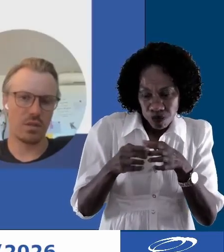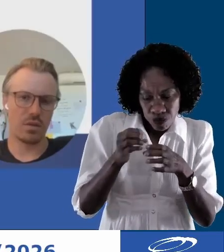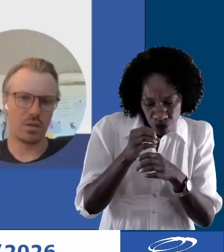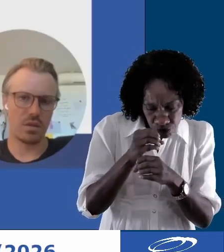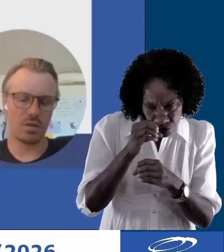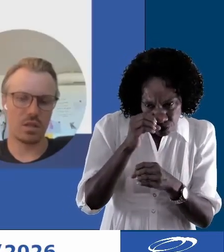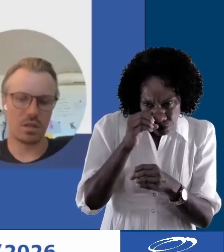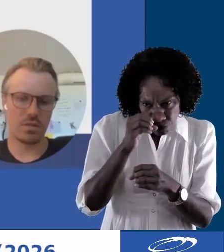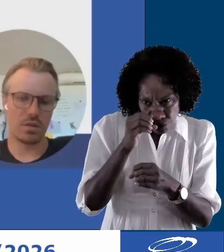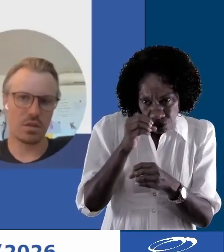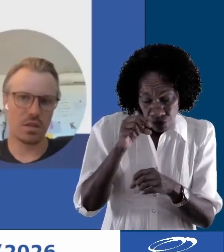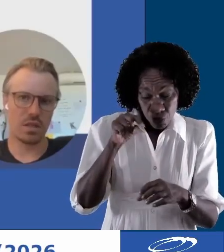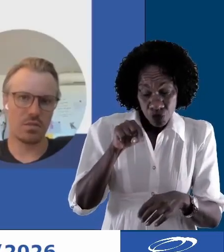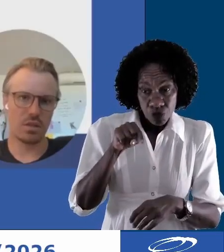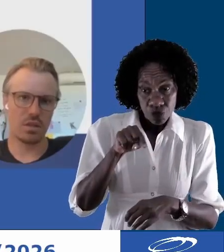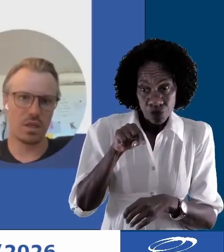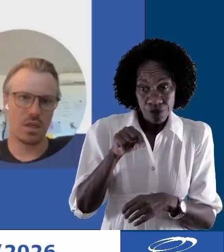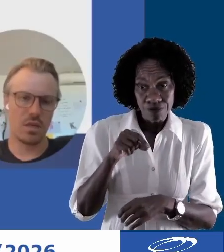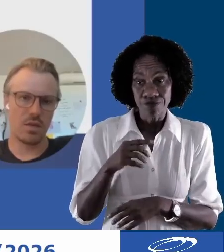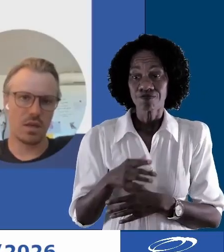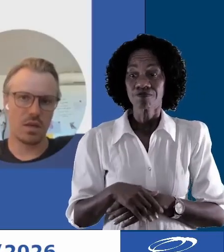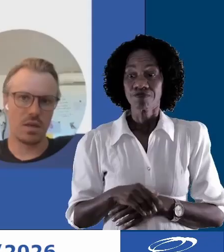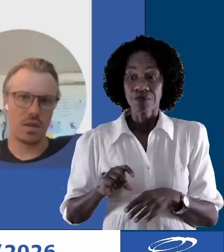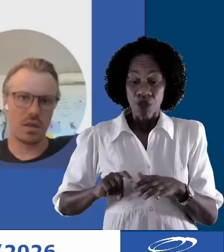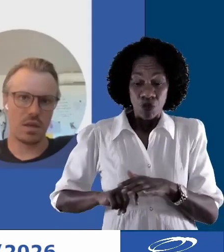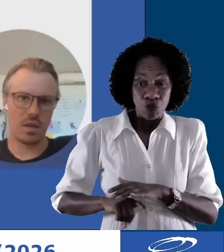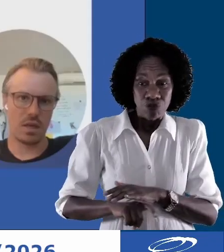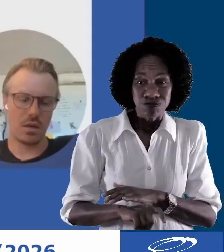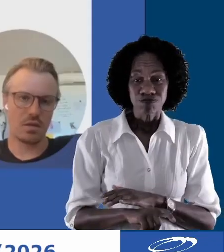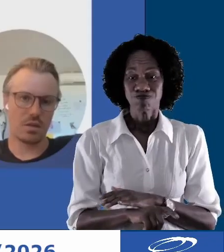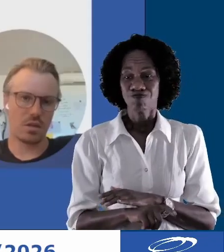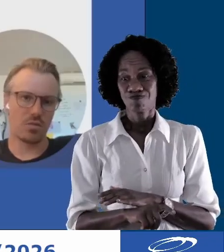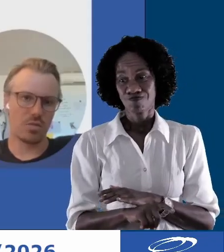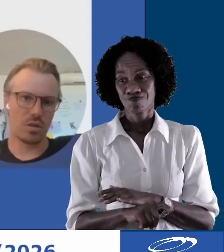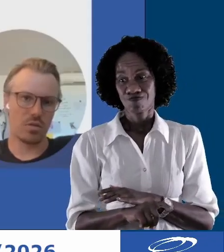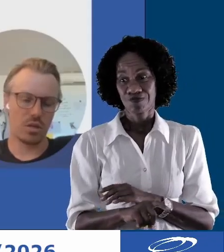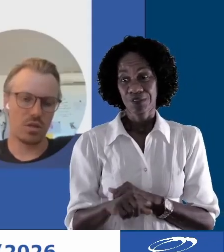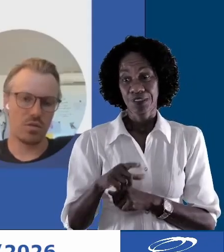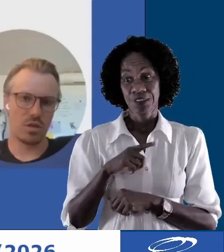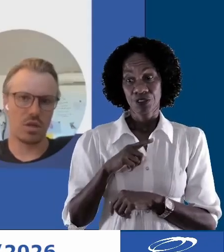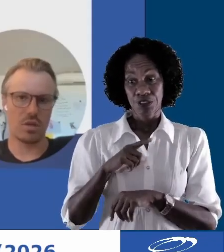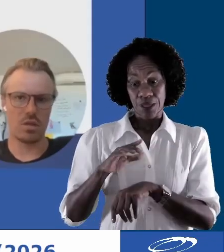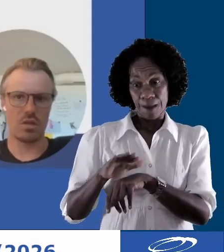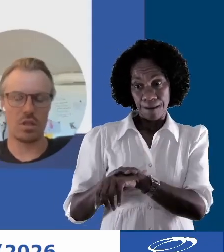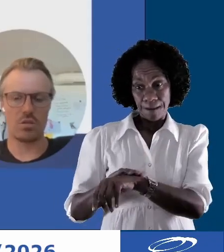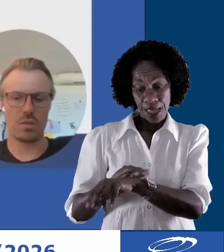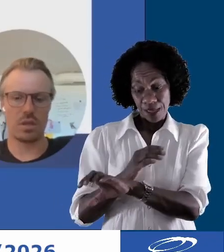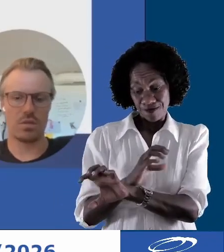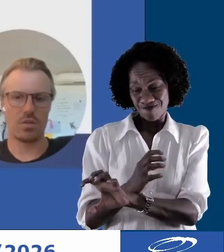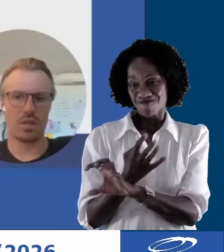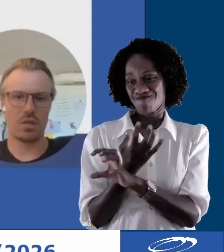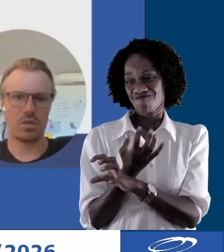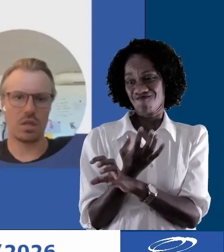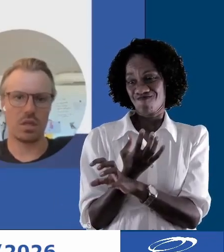limited because they are single point estimates. They cannot distinguish between tissue and cannot discriminate